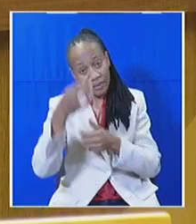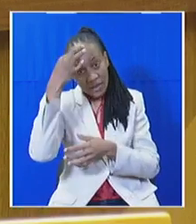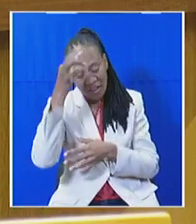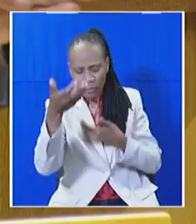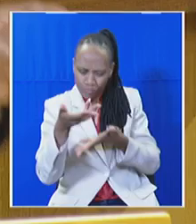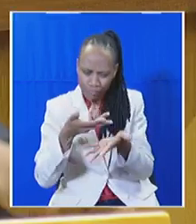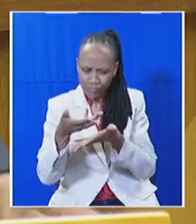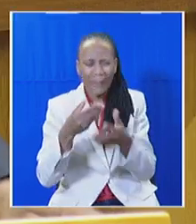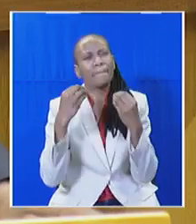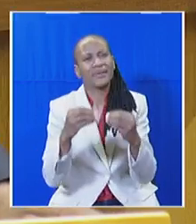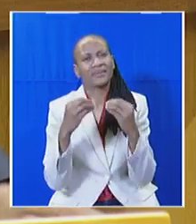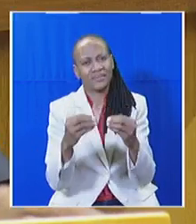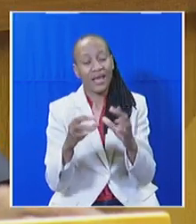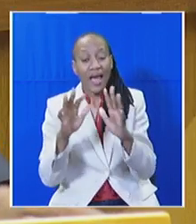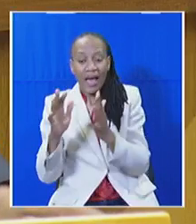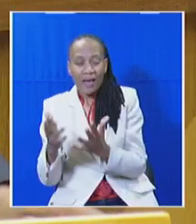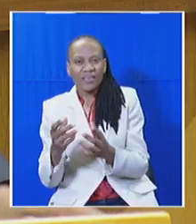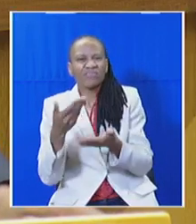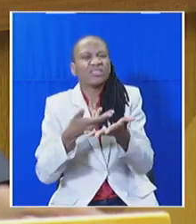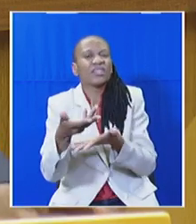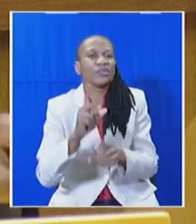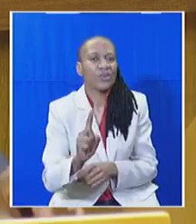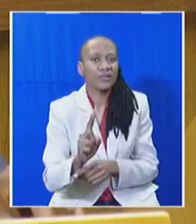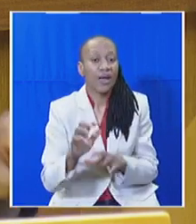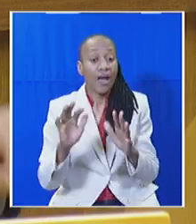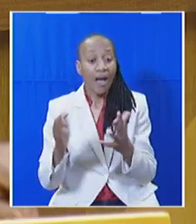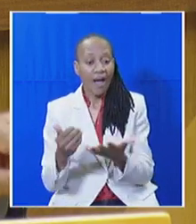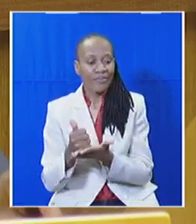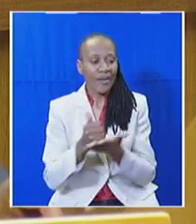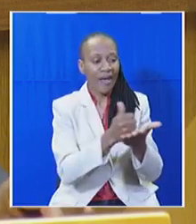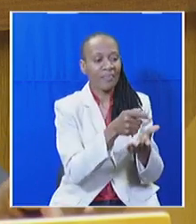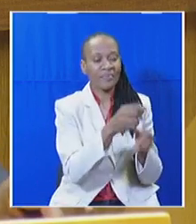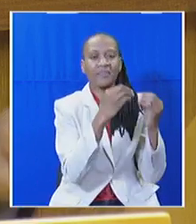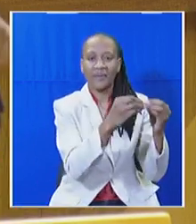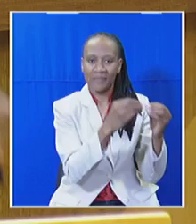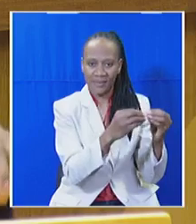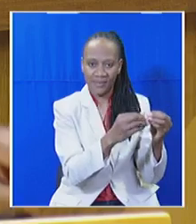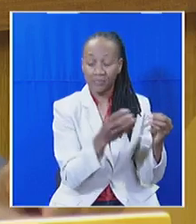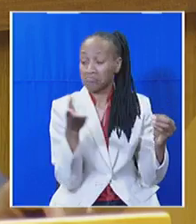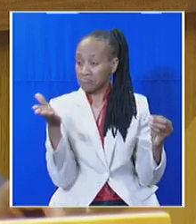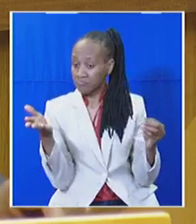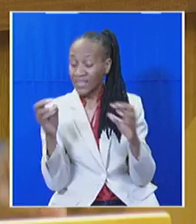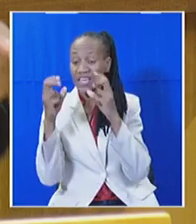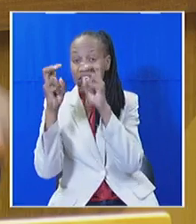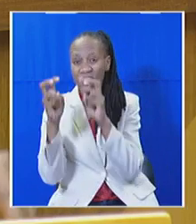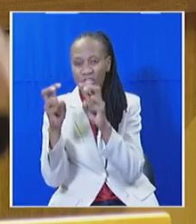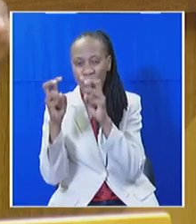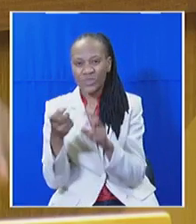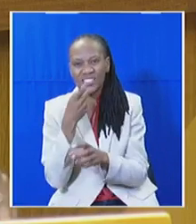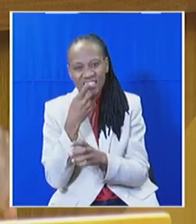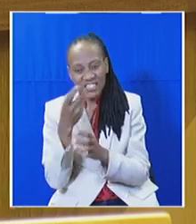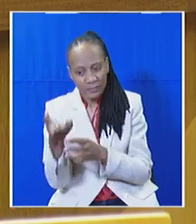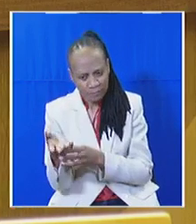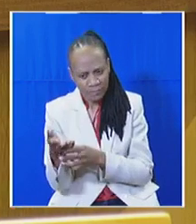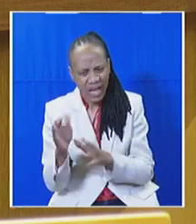the plight of the company. And therefore, the issue of the steel as well. We are discussing